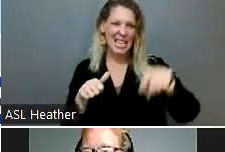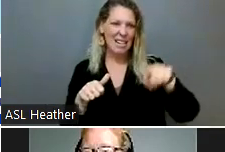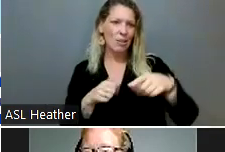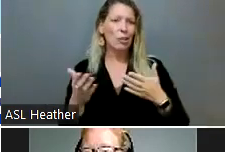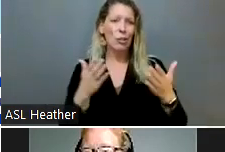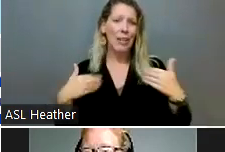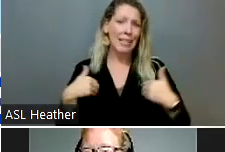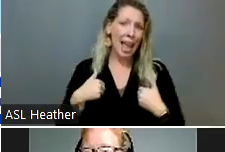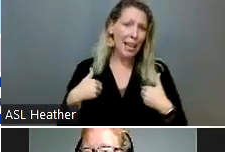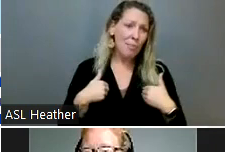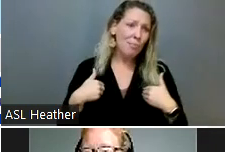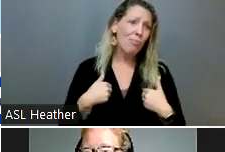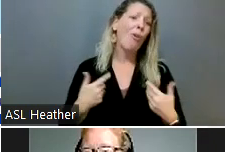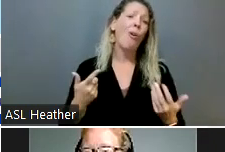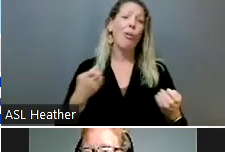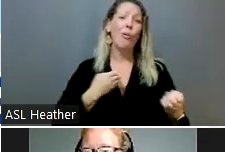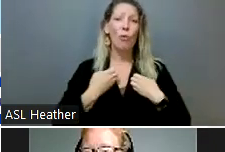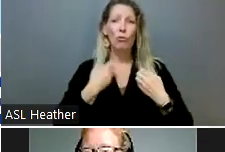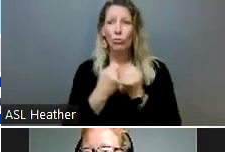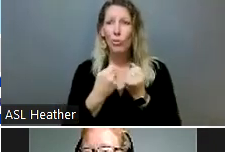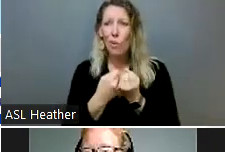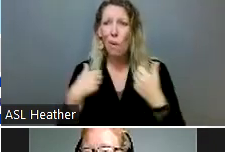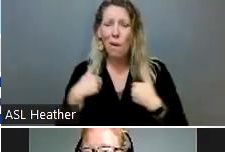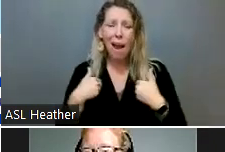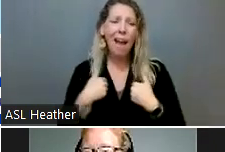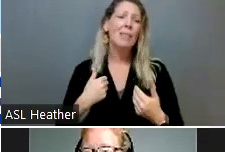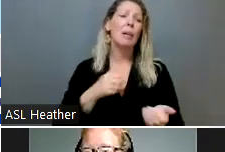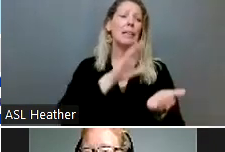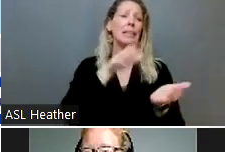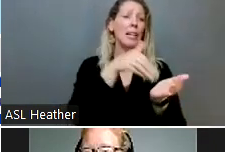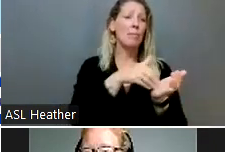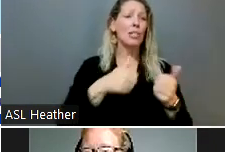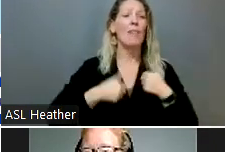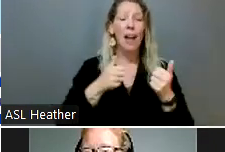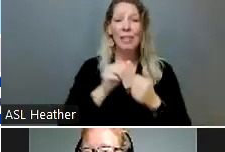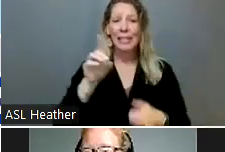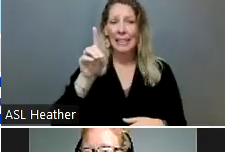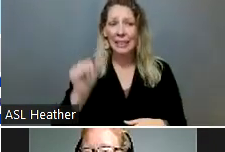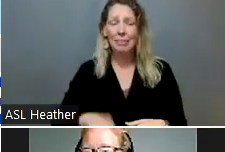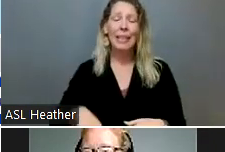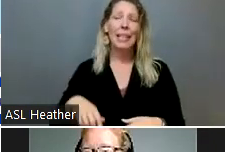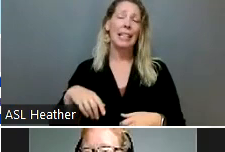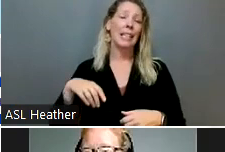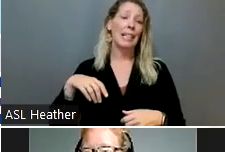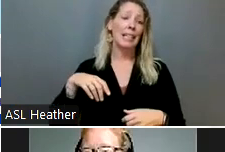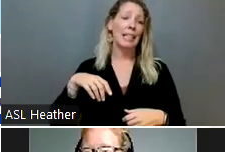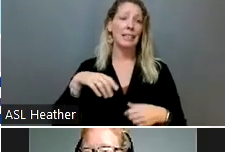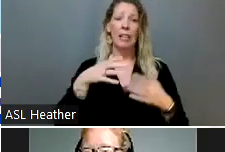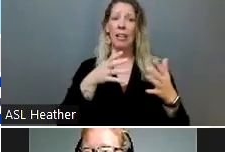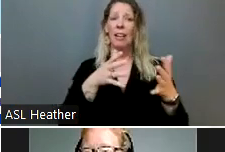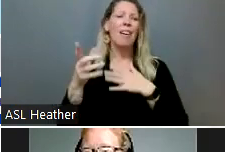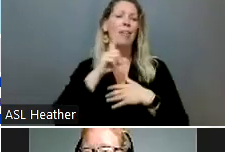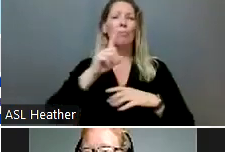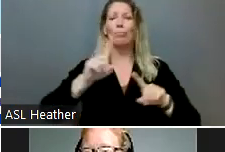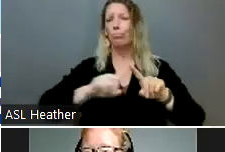animals, assistant animals, emotional support animals, centering survivors with disabilities in your organizational policies. They have